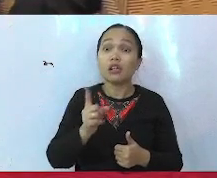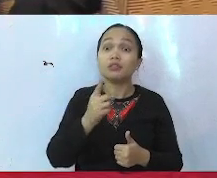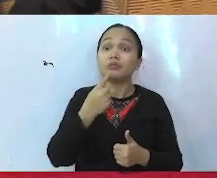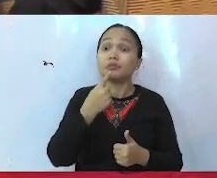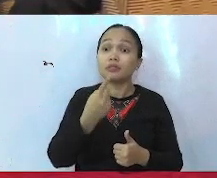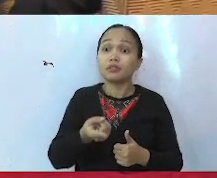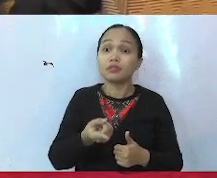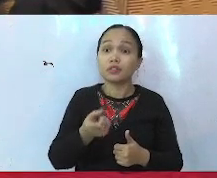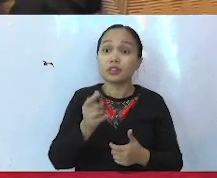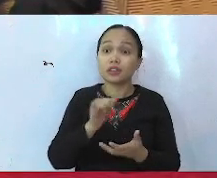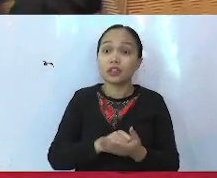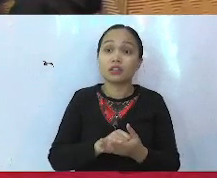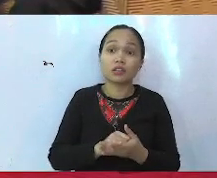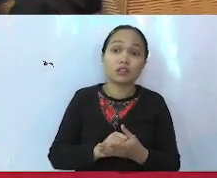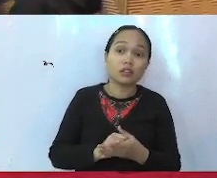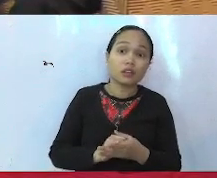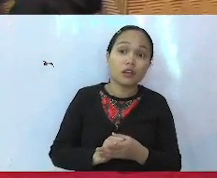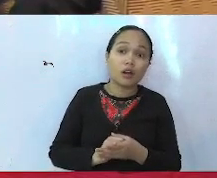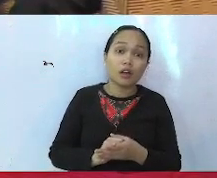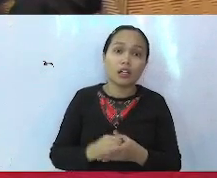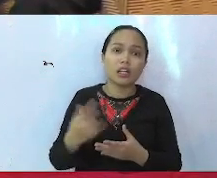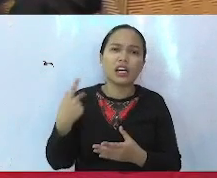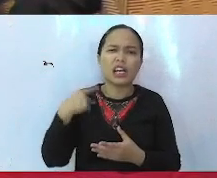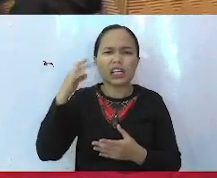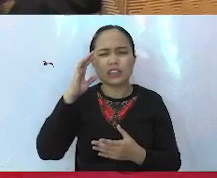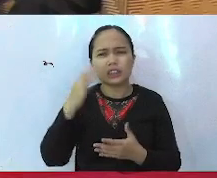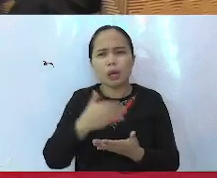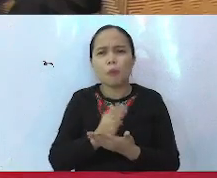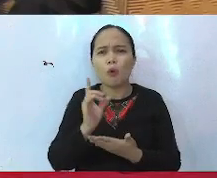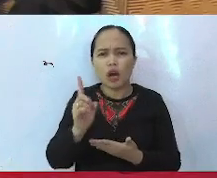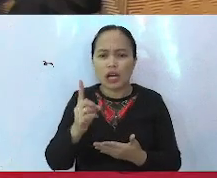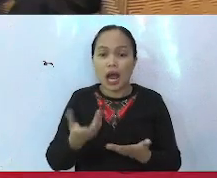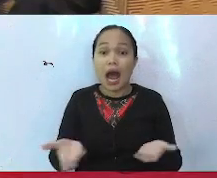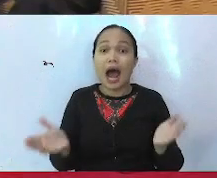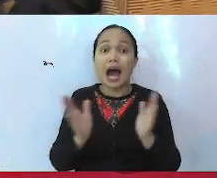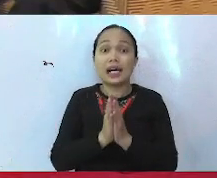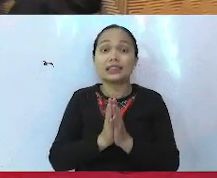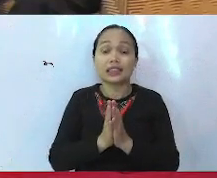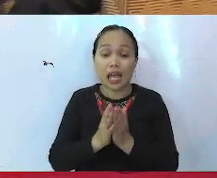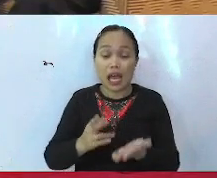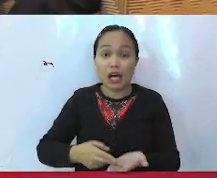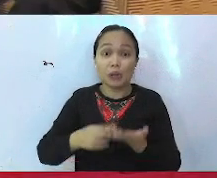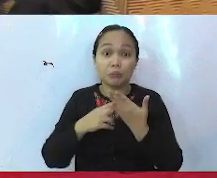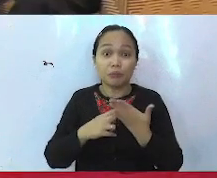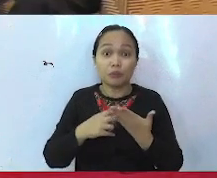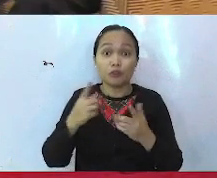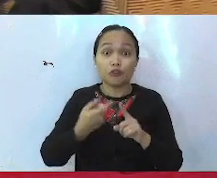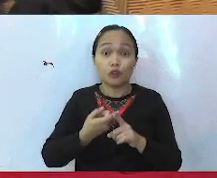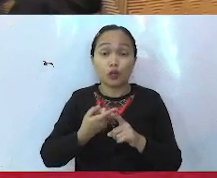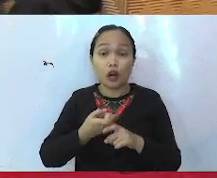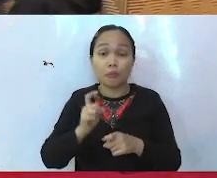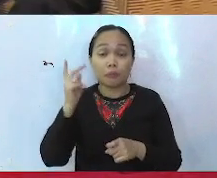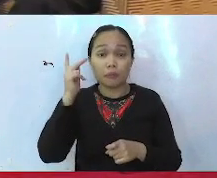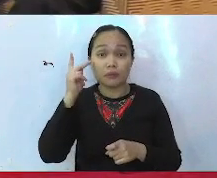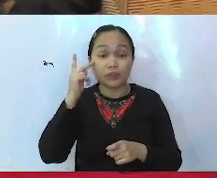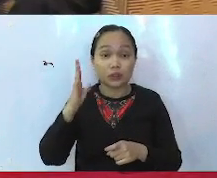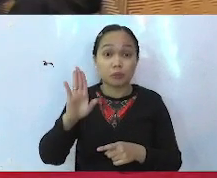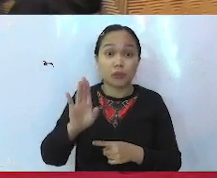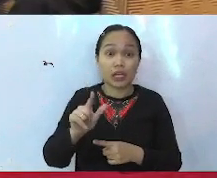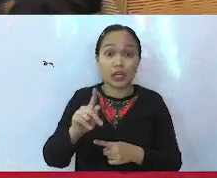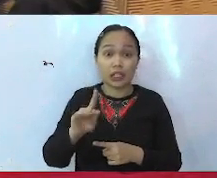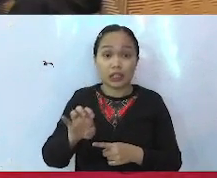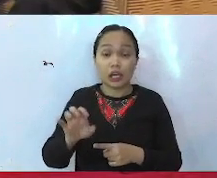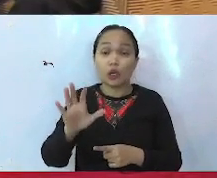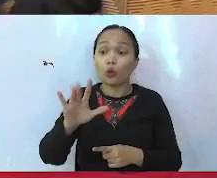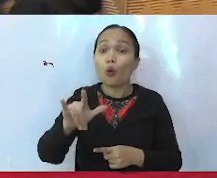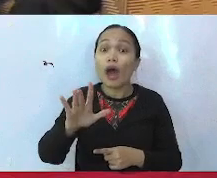atin. Pero doon sa kanya may nagtawag, naghingi ng tulong na sa kanya. Sa lugar nila naghingi na ng tulong kasi